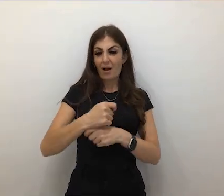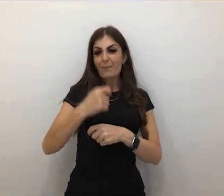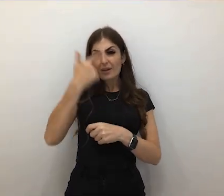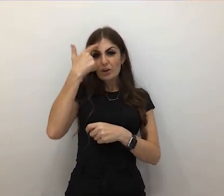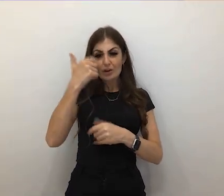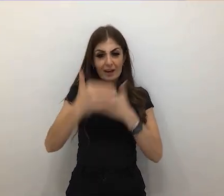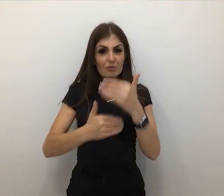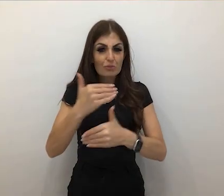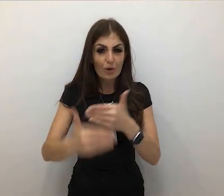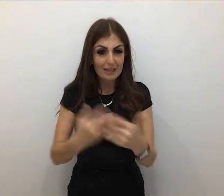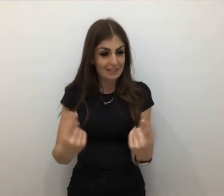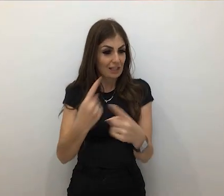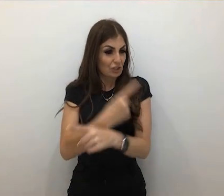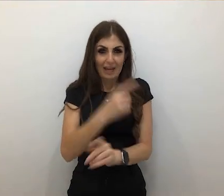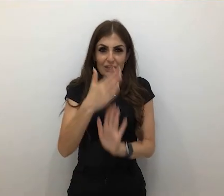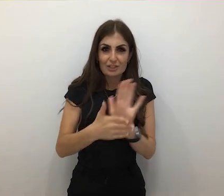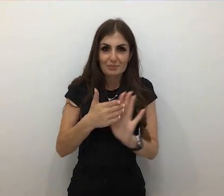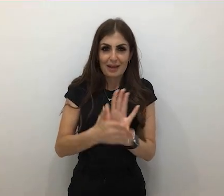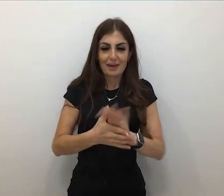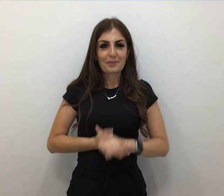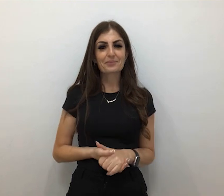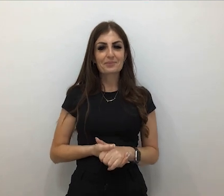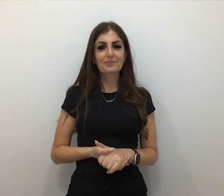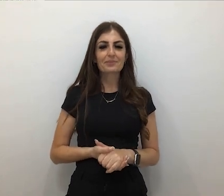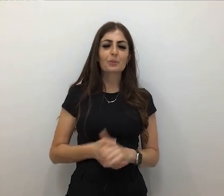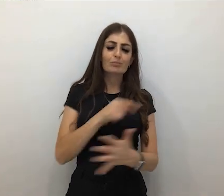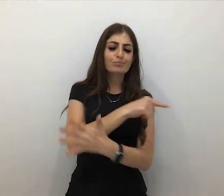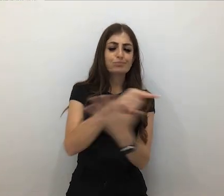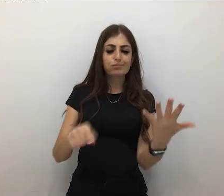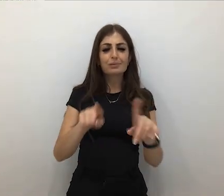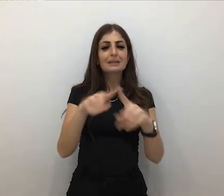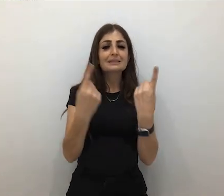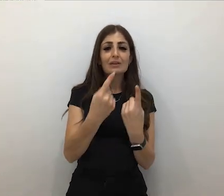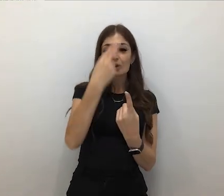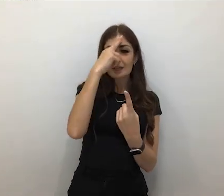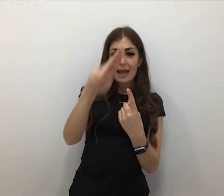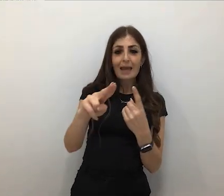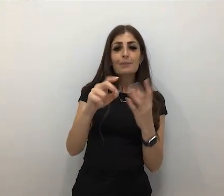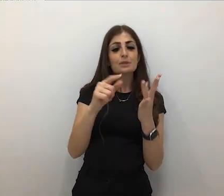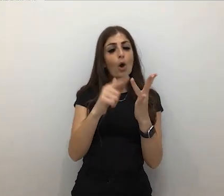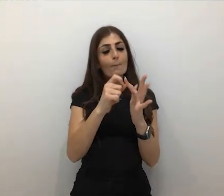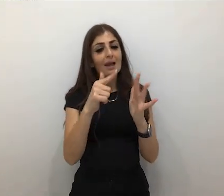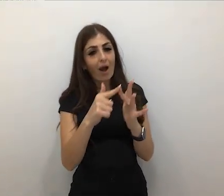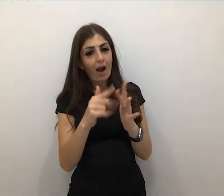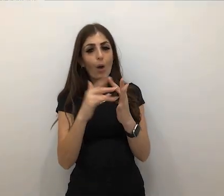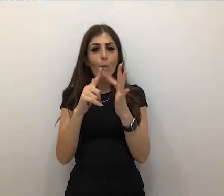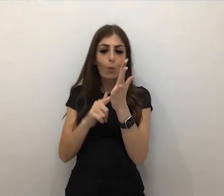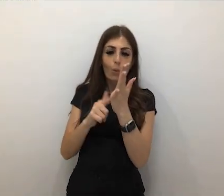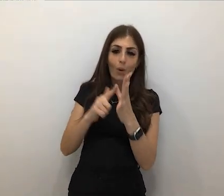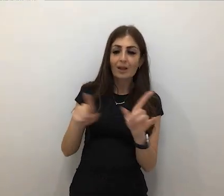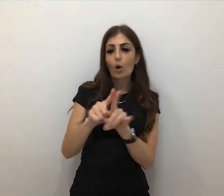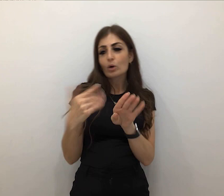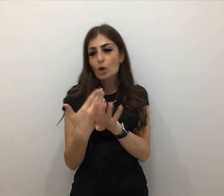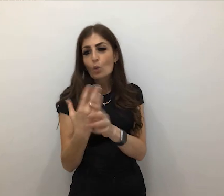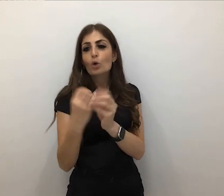up shaping the brand itself. We've worked with many brands from global beauty brand Wella and OPI to we actually also worked with